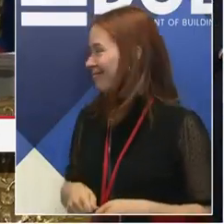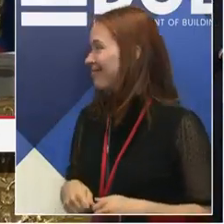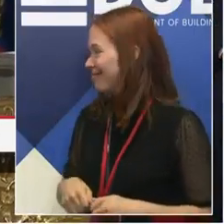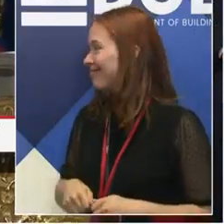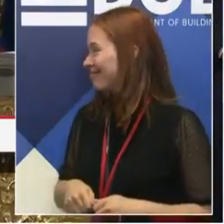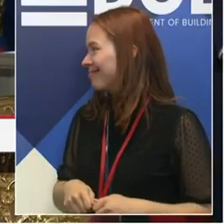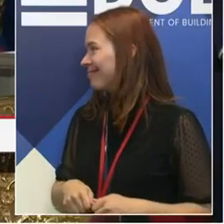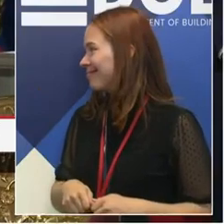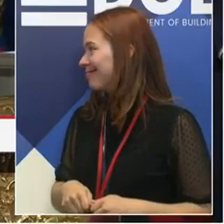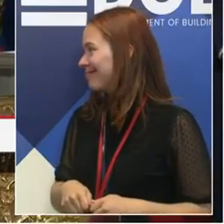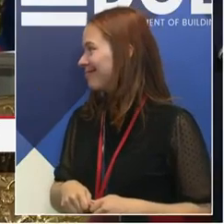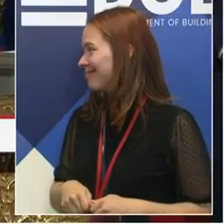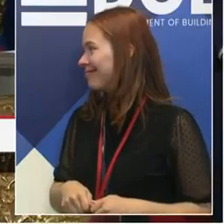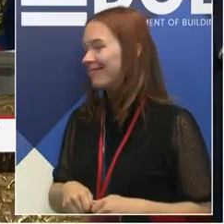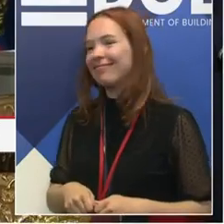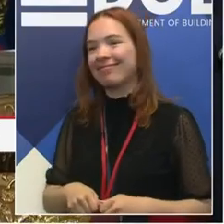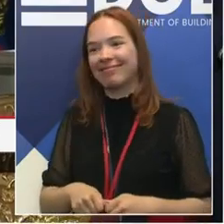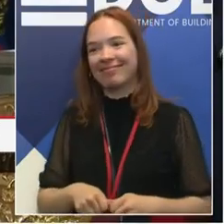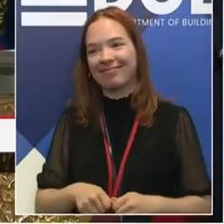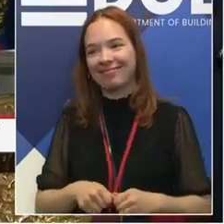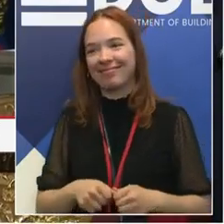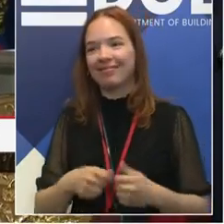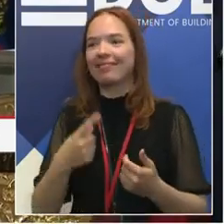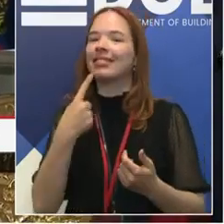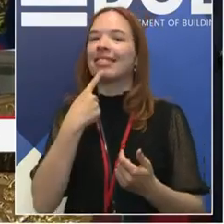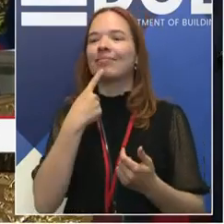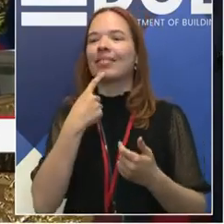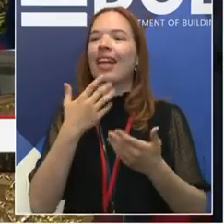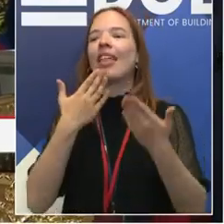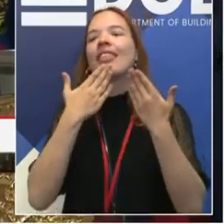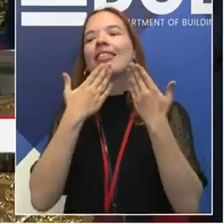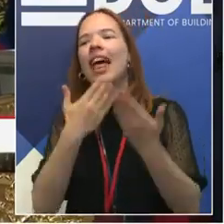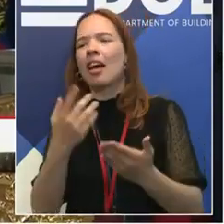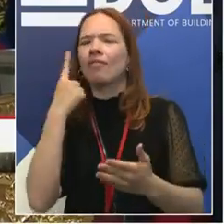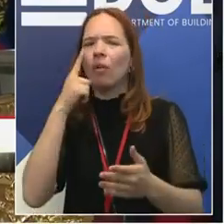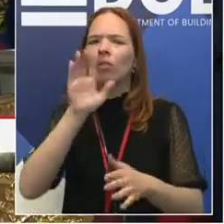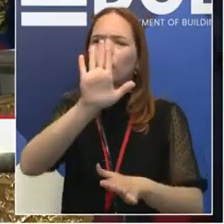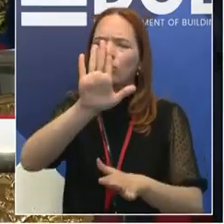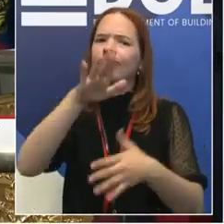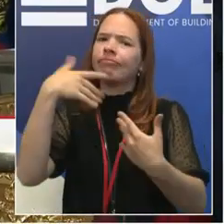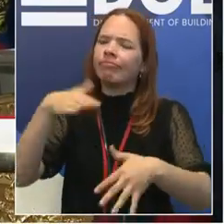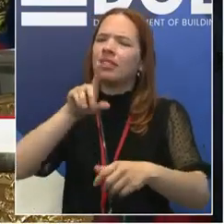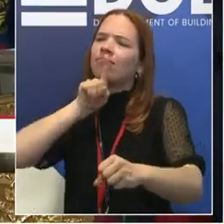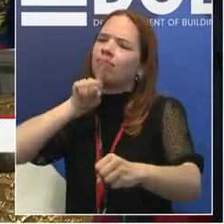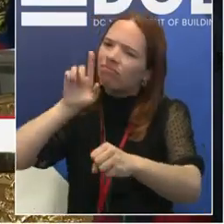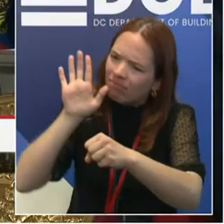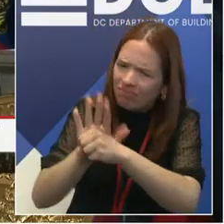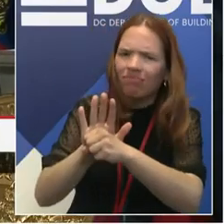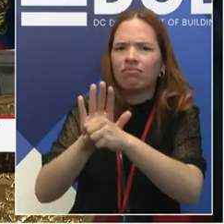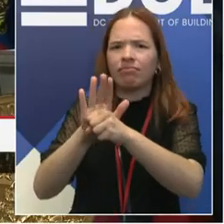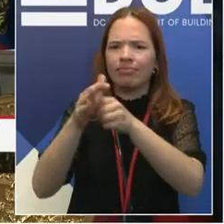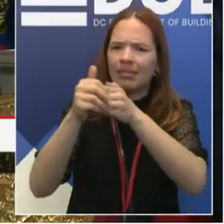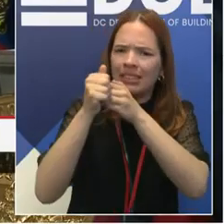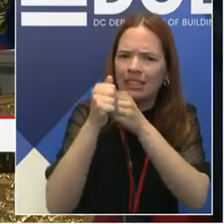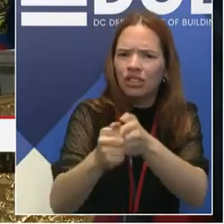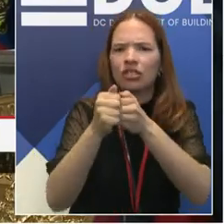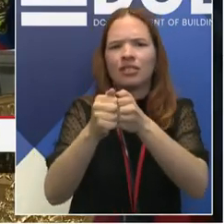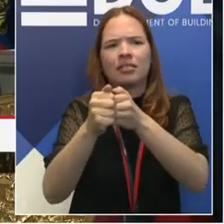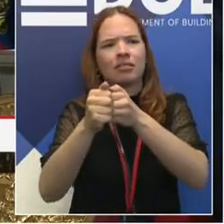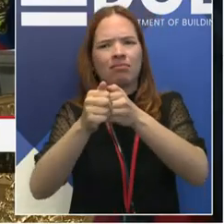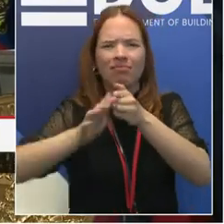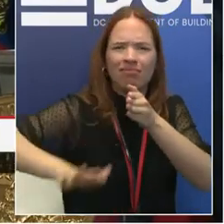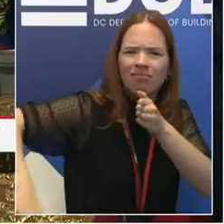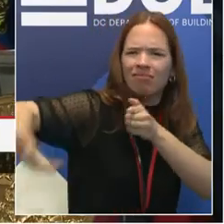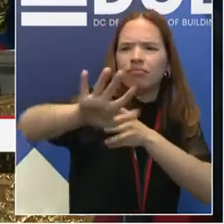And it says, thank you for your dedication, leadership, and service to the residents of D.C. As the chairman of the